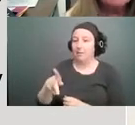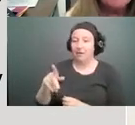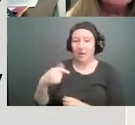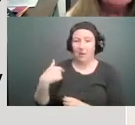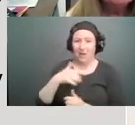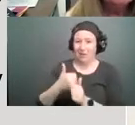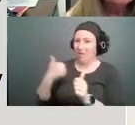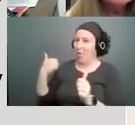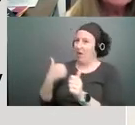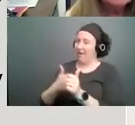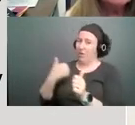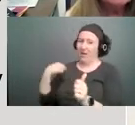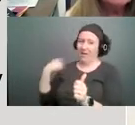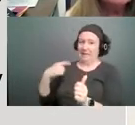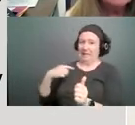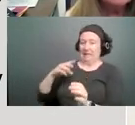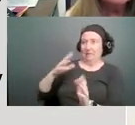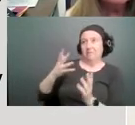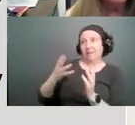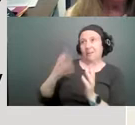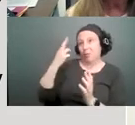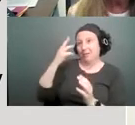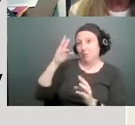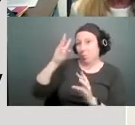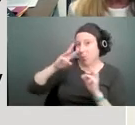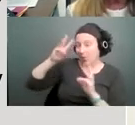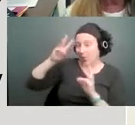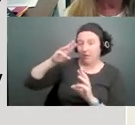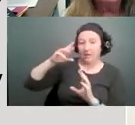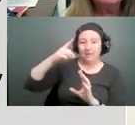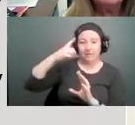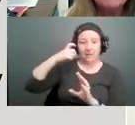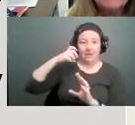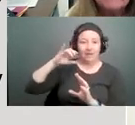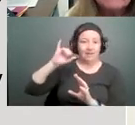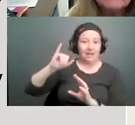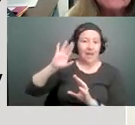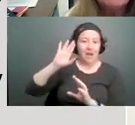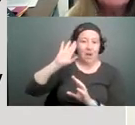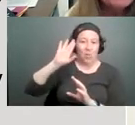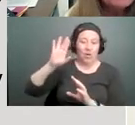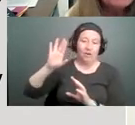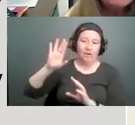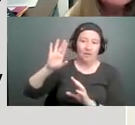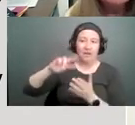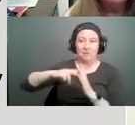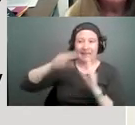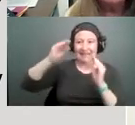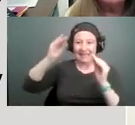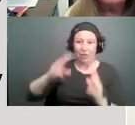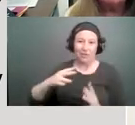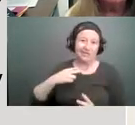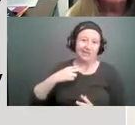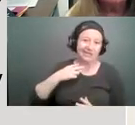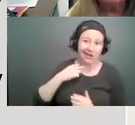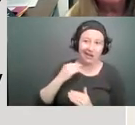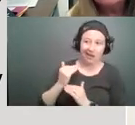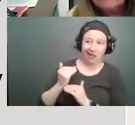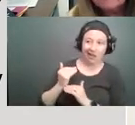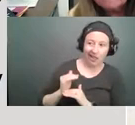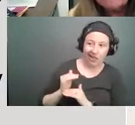longest time, worried, I think, that in some way was, you know, tying the hands of teachers in terms of